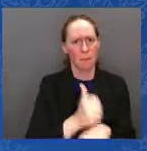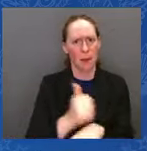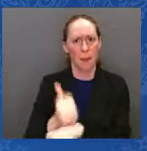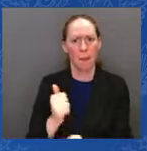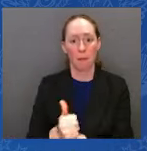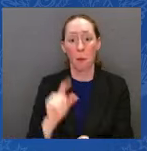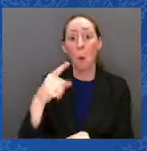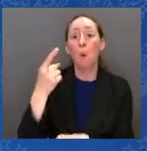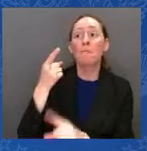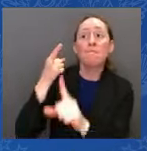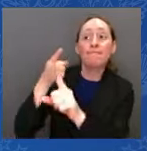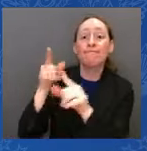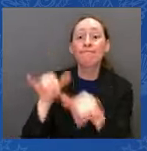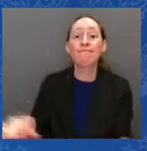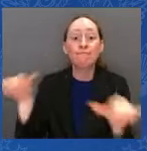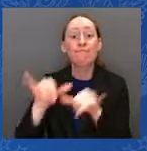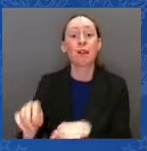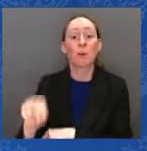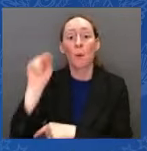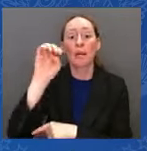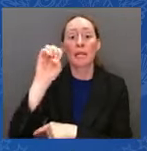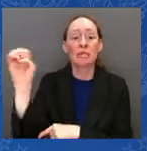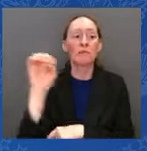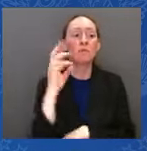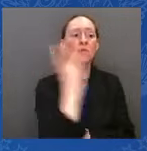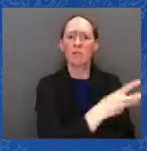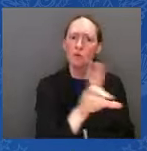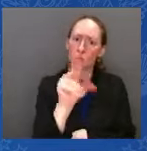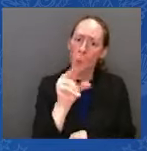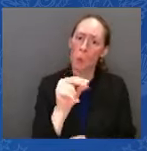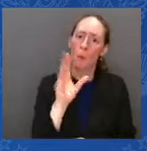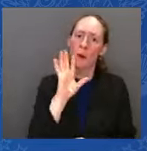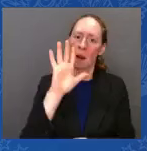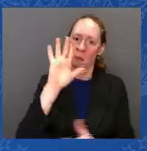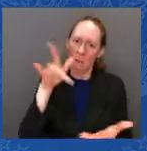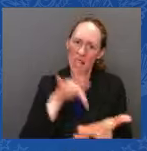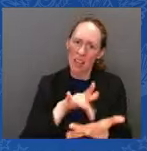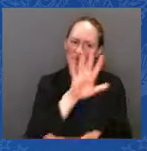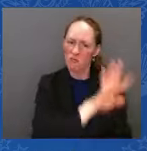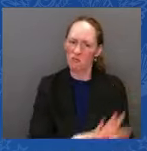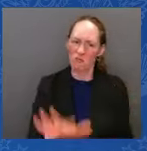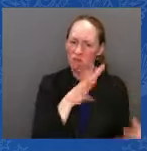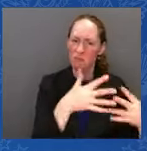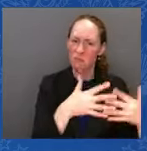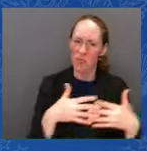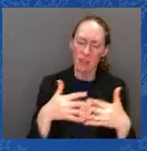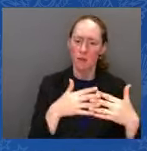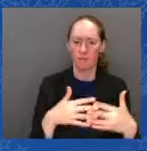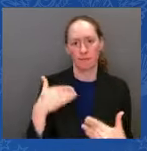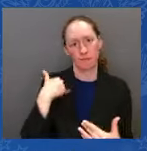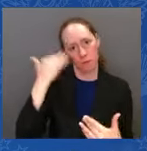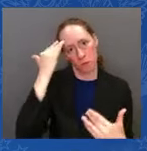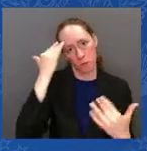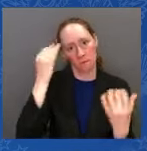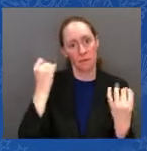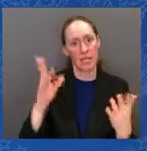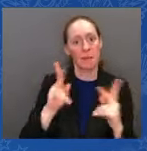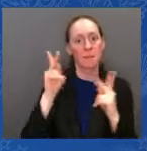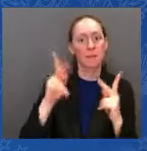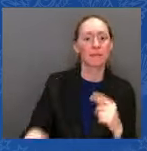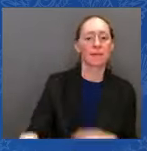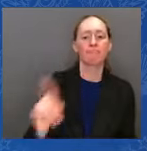the West Coast. They're all through the Central America. You know people who come from the people, like, for example, up in Scranton, where I